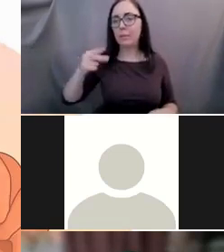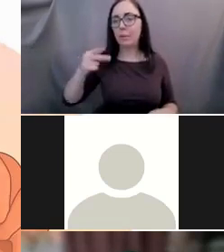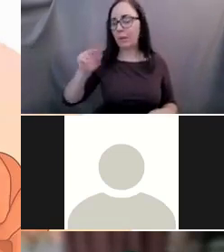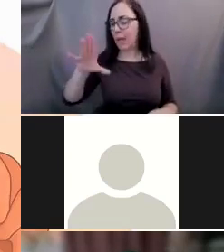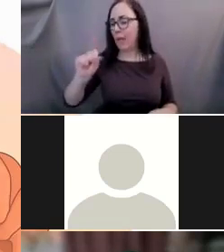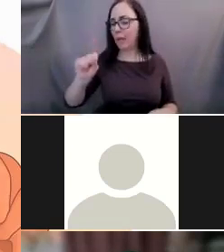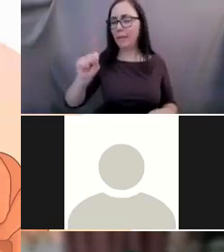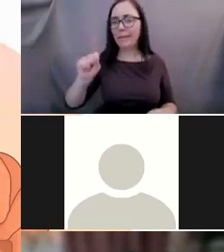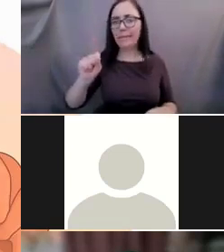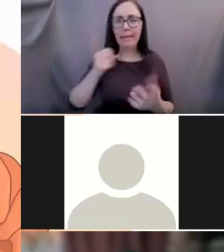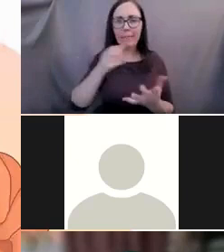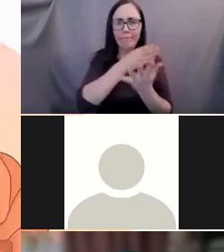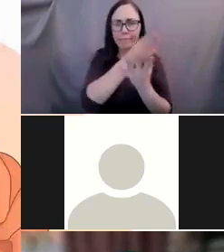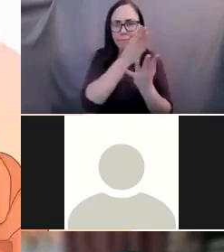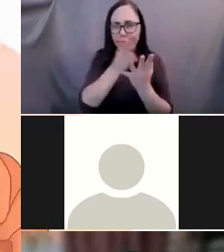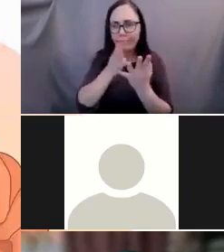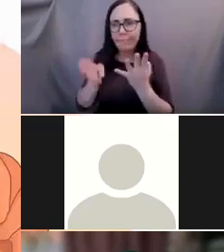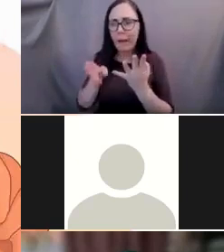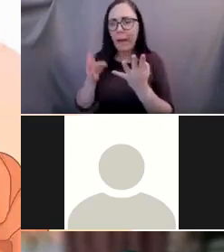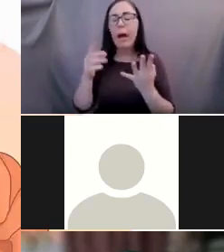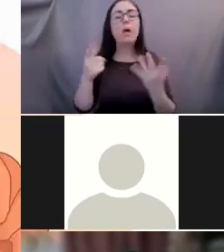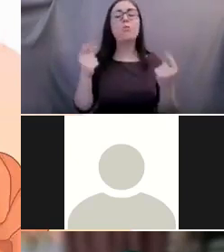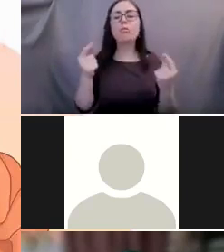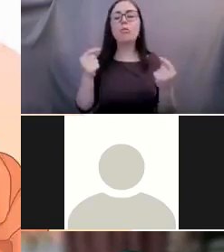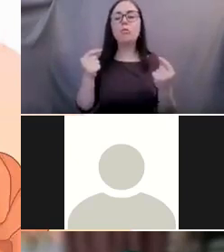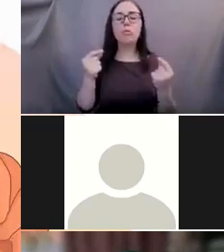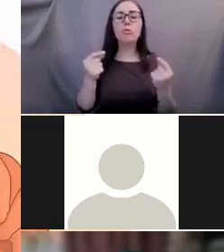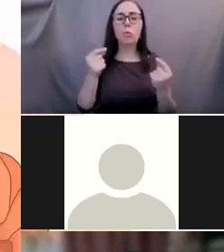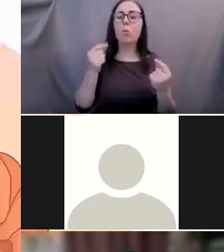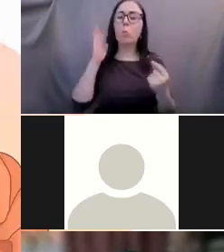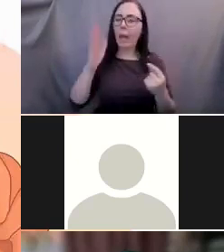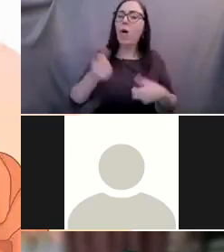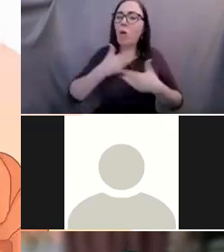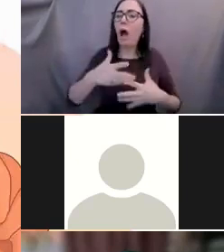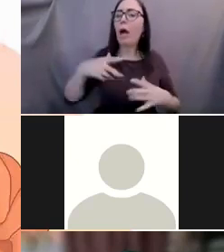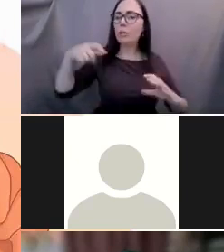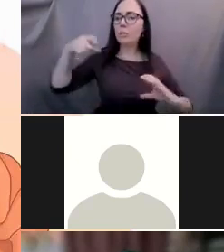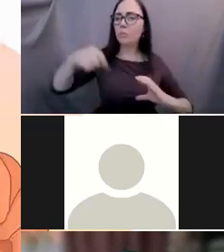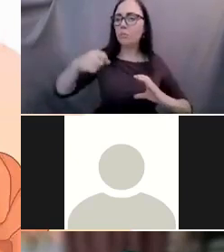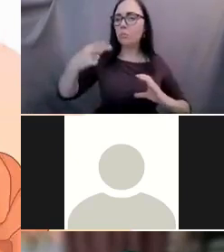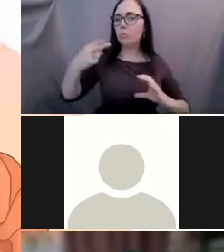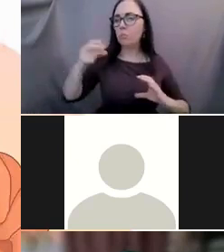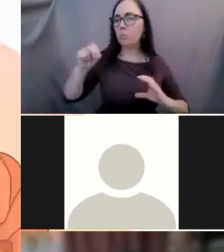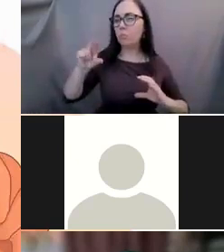end up releasing hormones into our bloodstream.